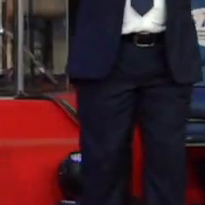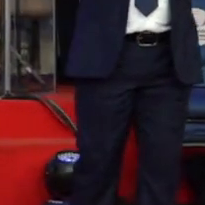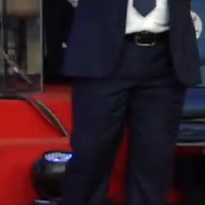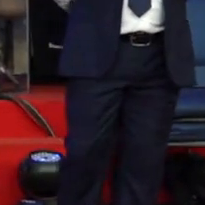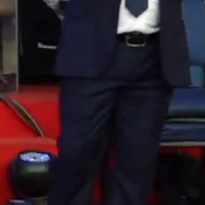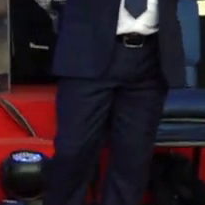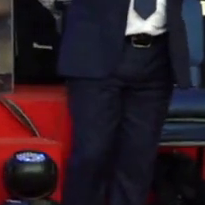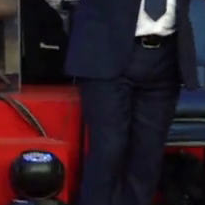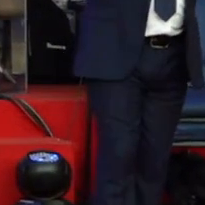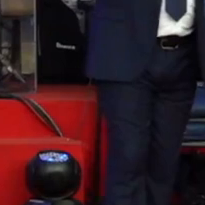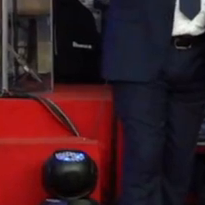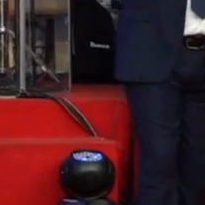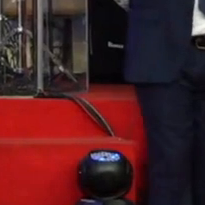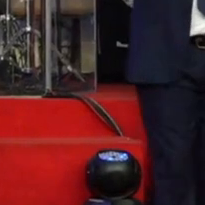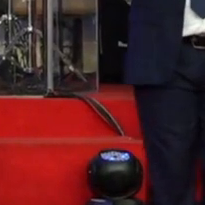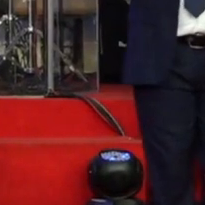there a cameraman around?